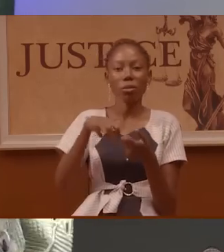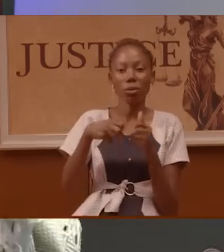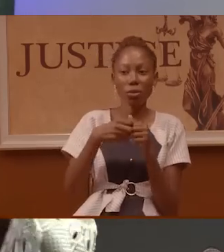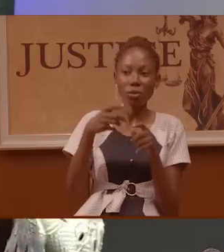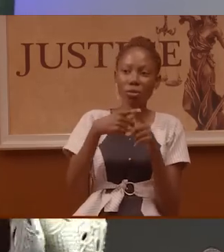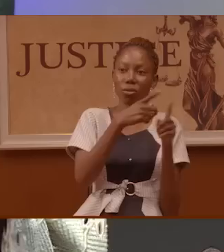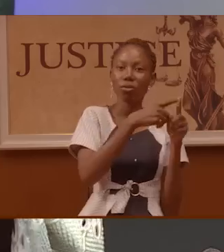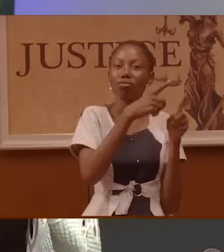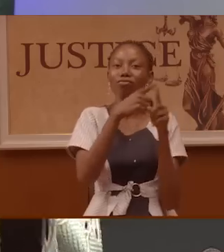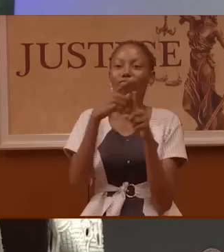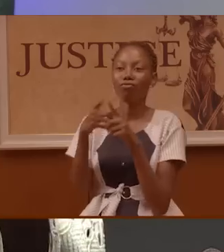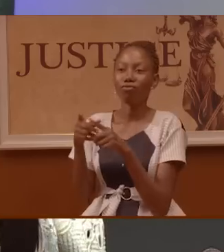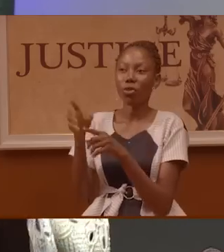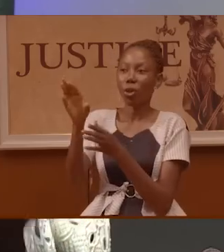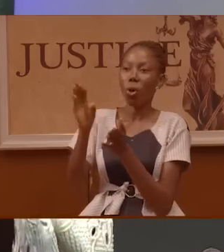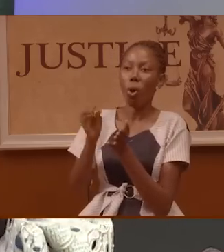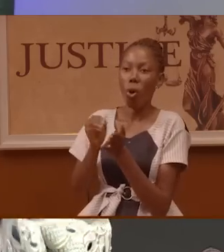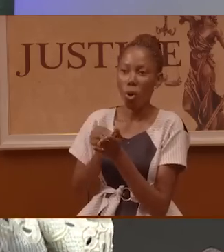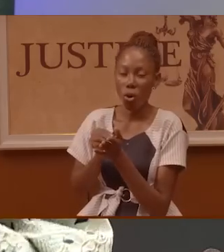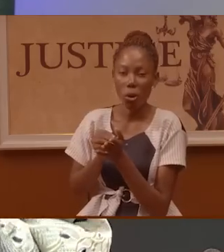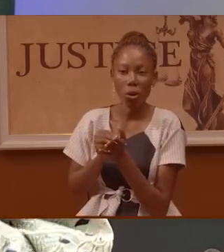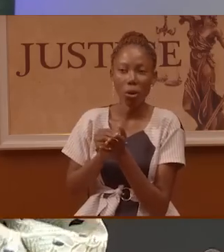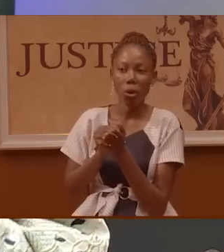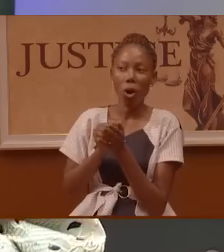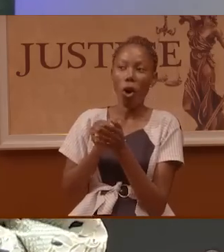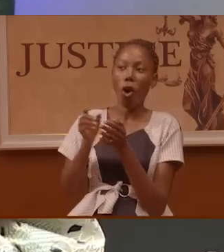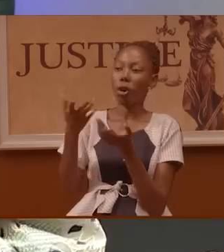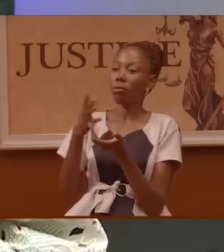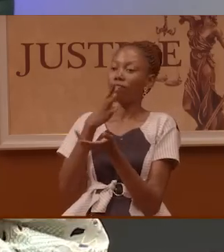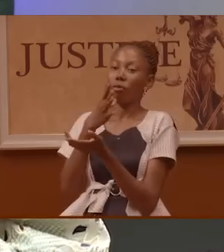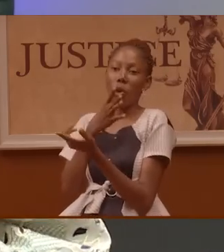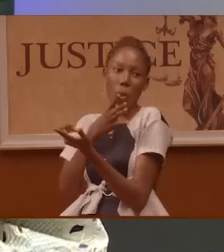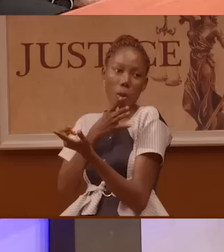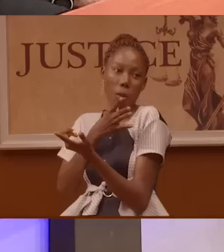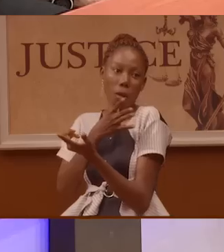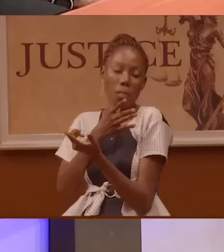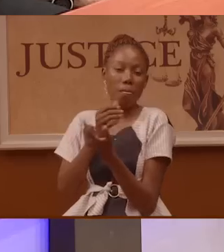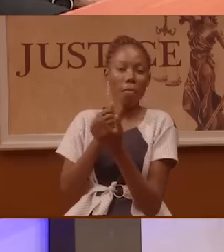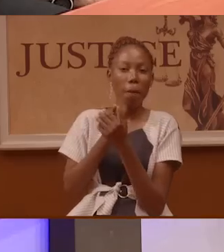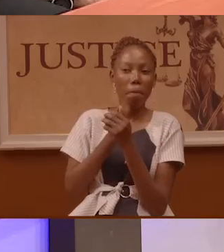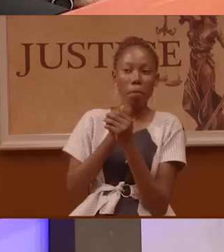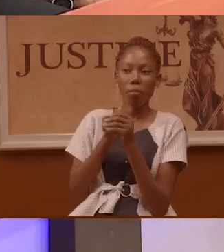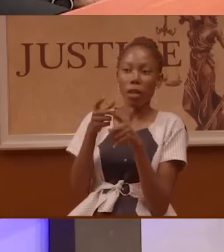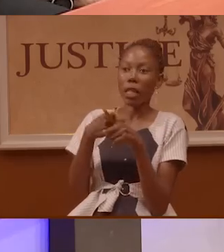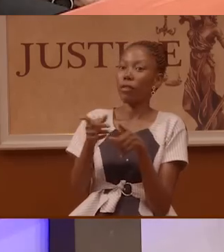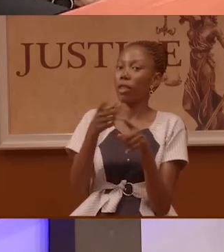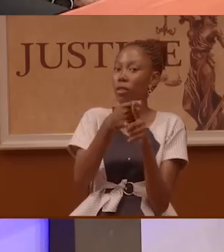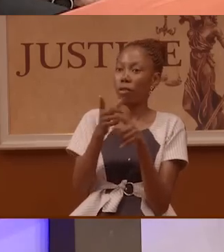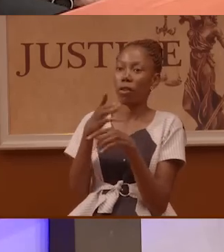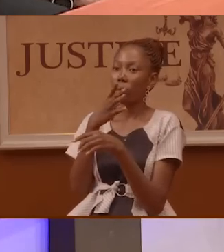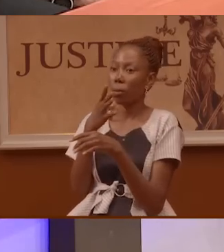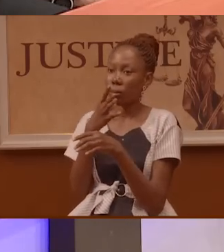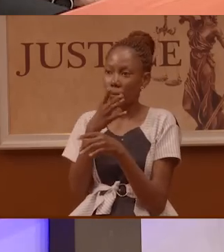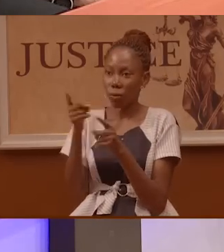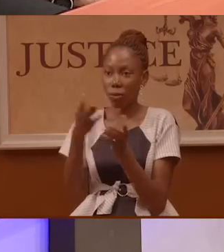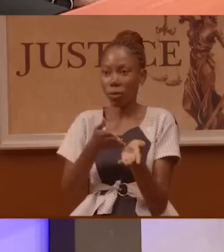around by themselves, by their mother's siblings, because there were a lot of argument between them. There was a time they took themselves to